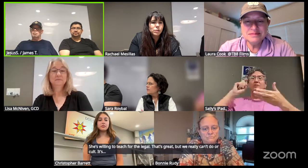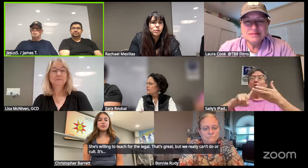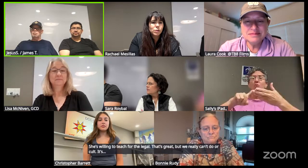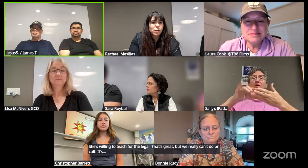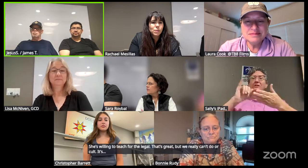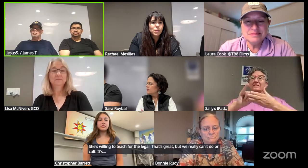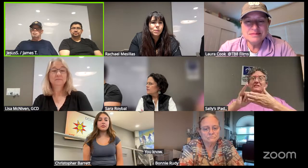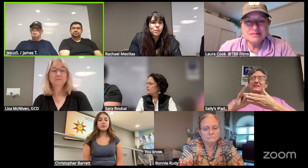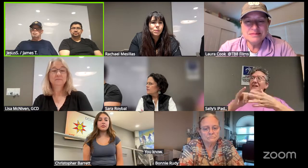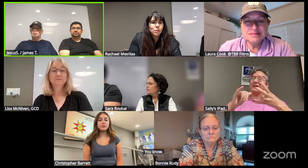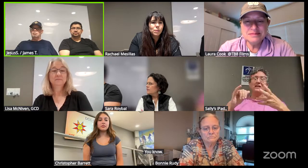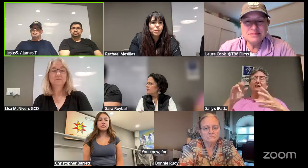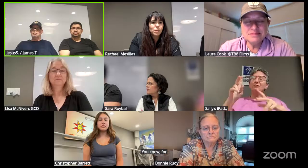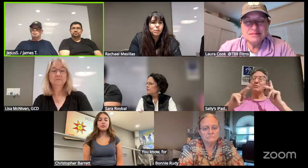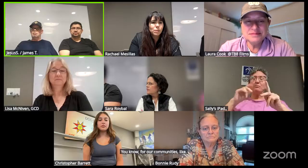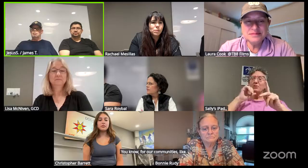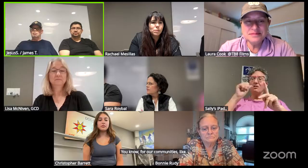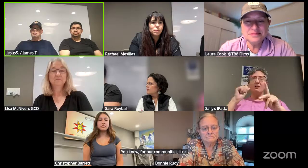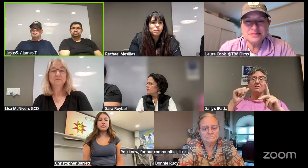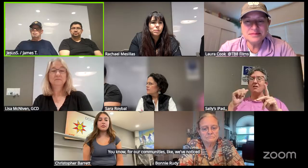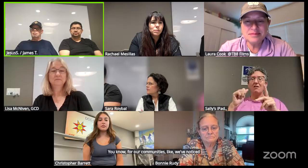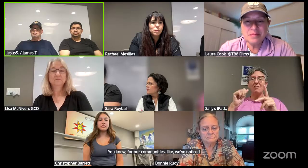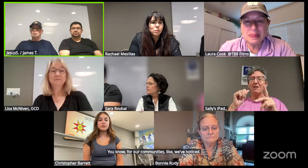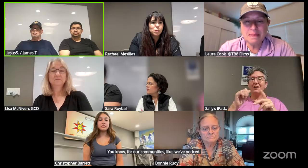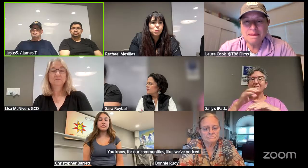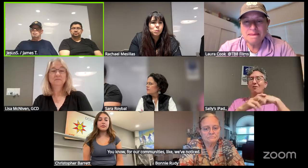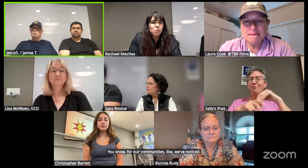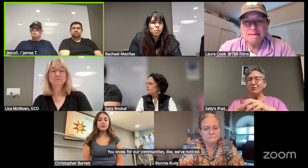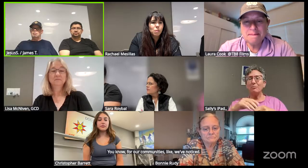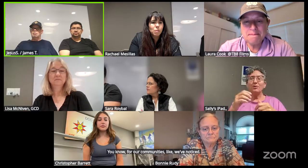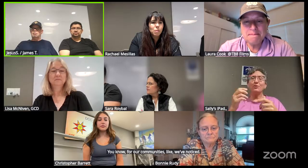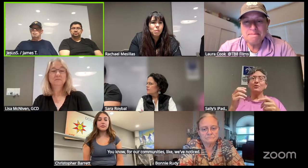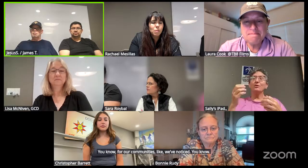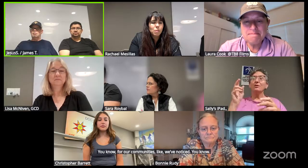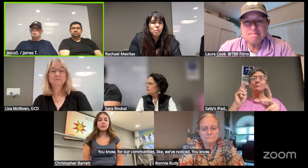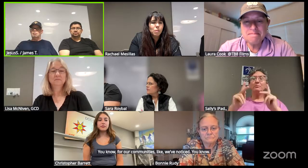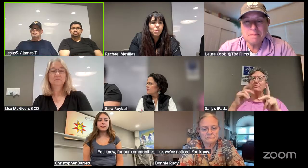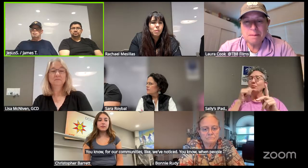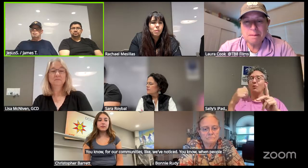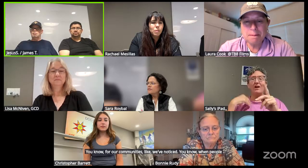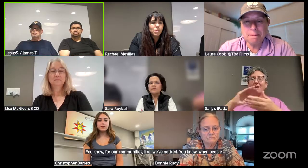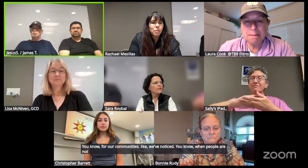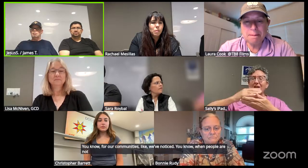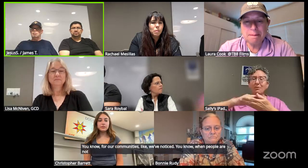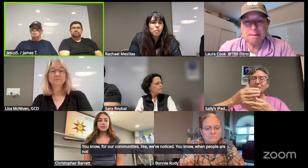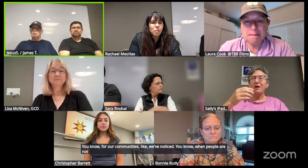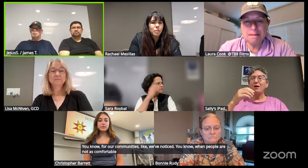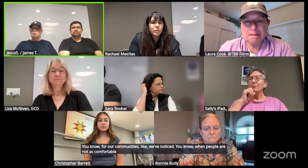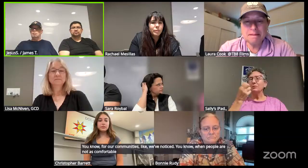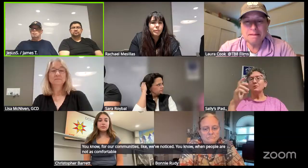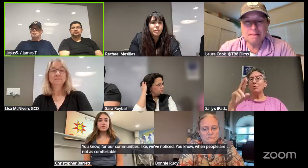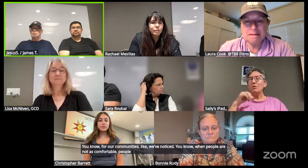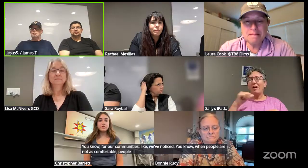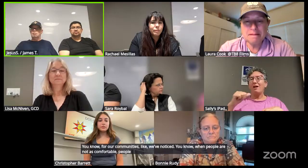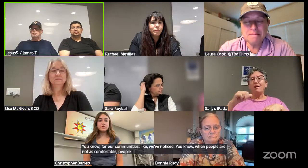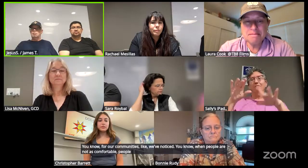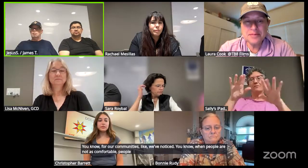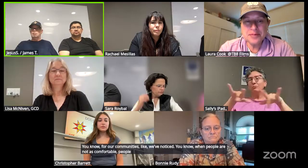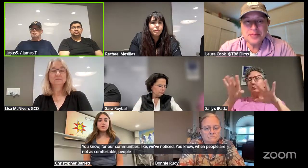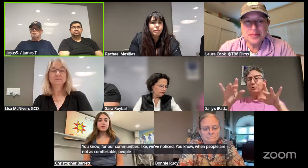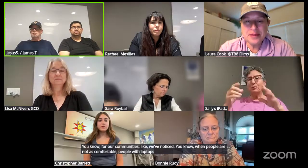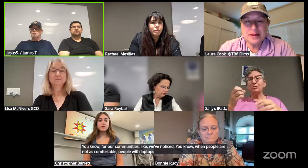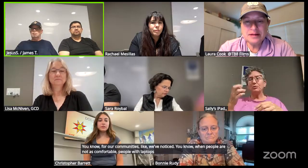for a community, like we've noticed, you know, that people are not as comfortable, people with